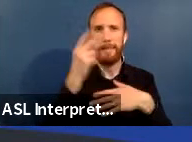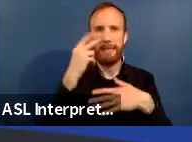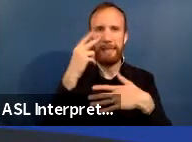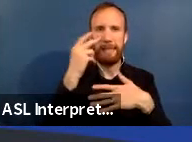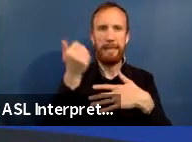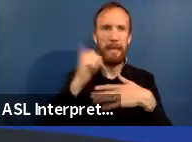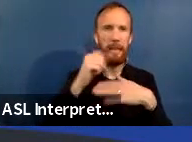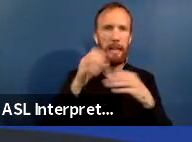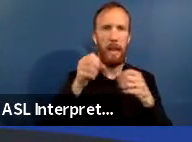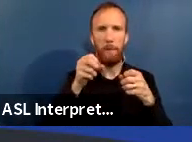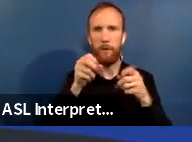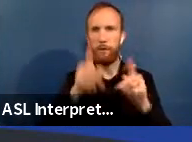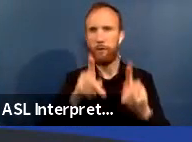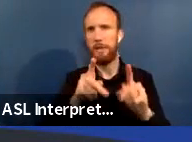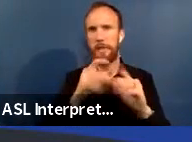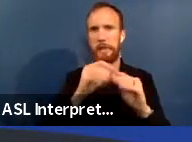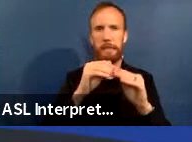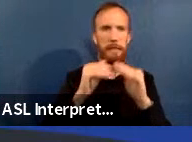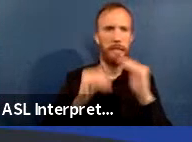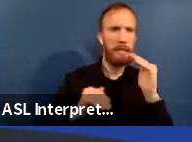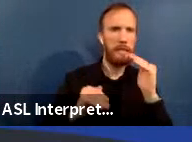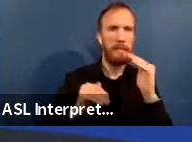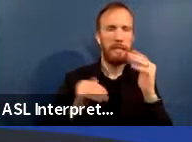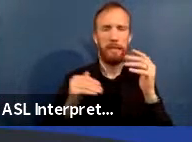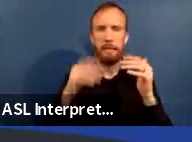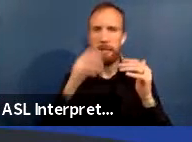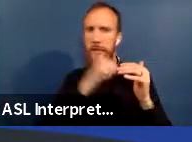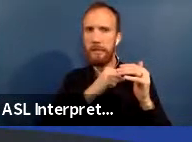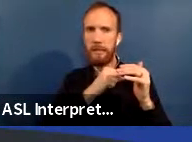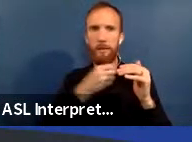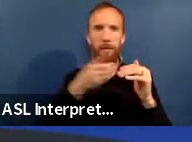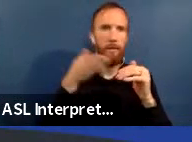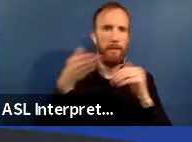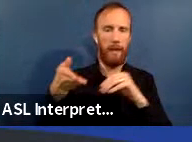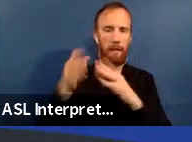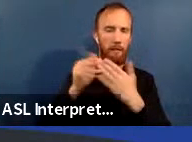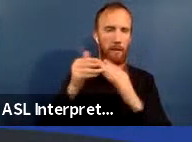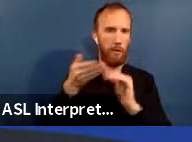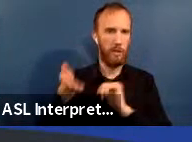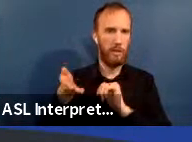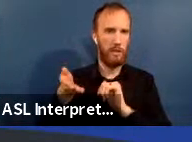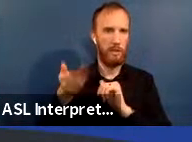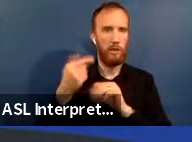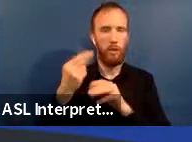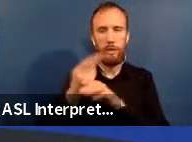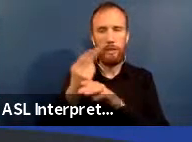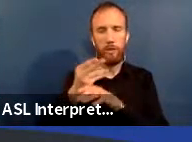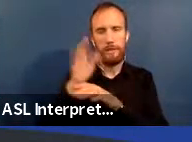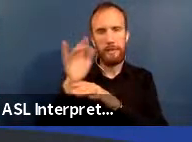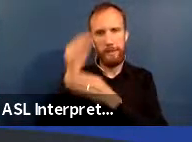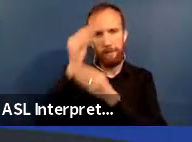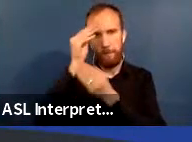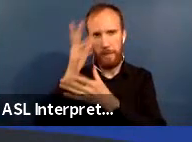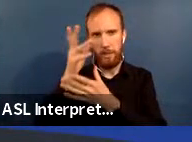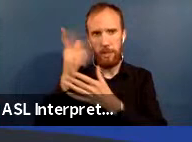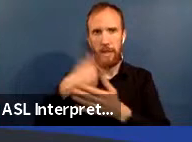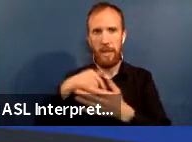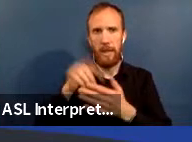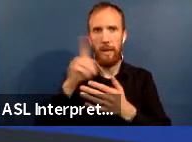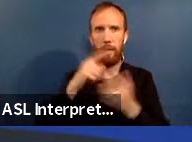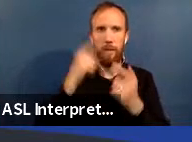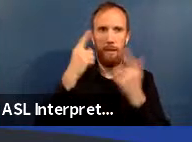at that Chicago community level. So what we've done with this tool is we've taken that data and we've rolled it up to the school